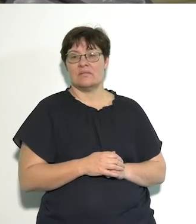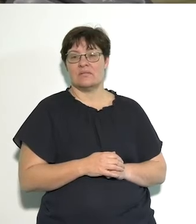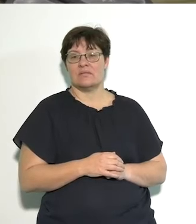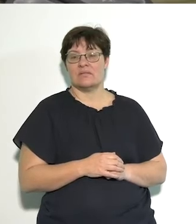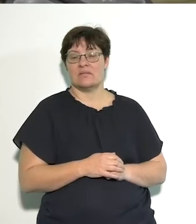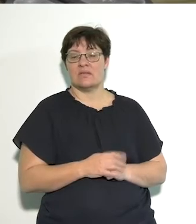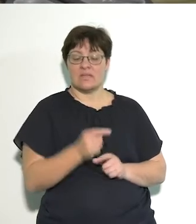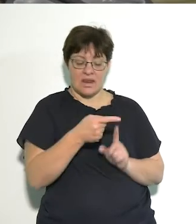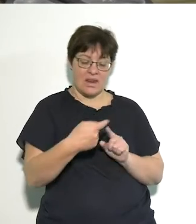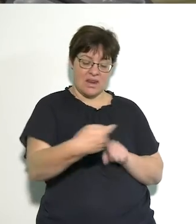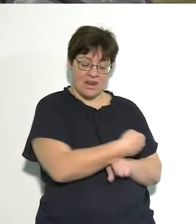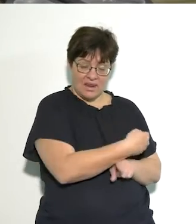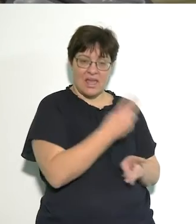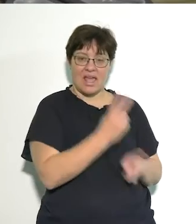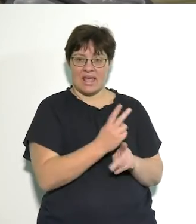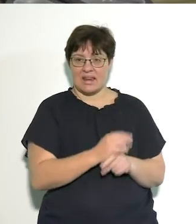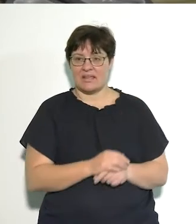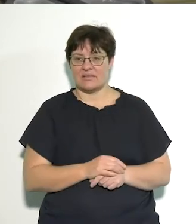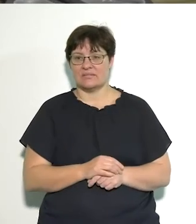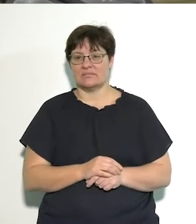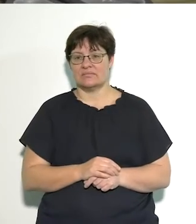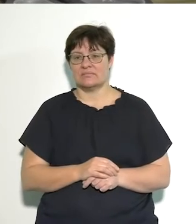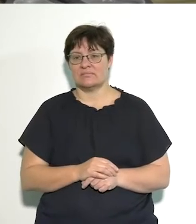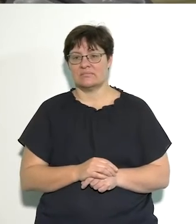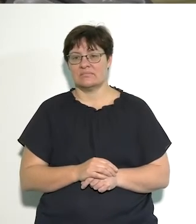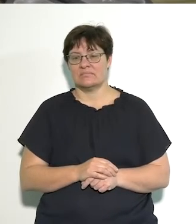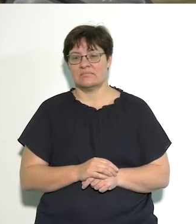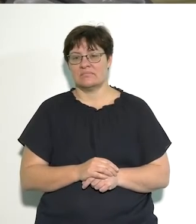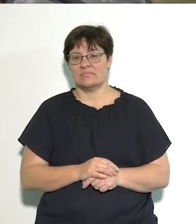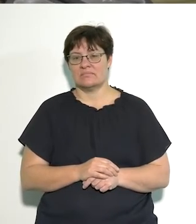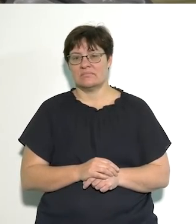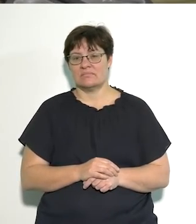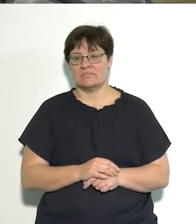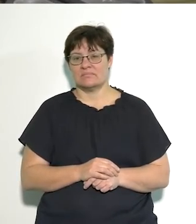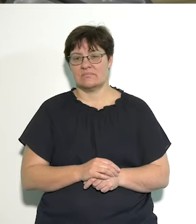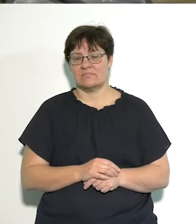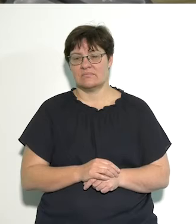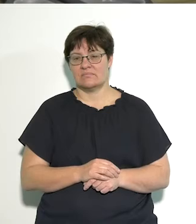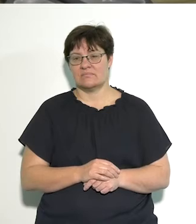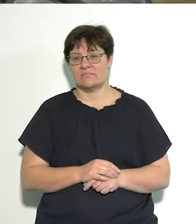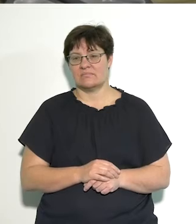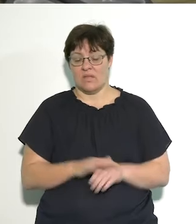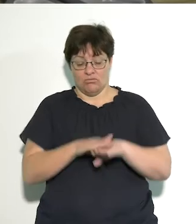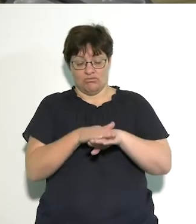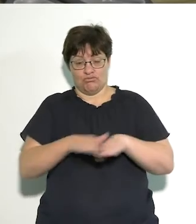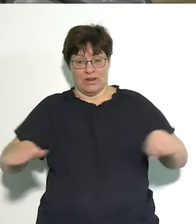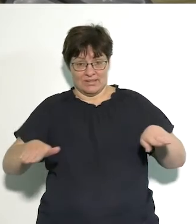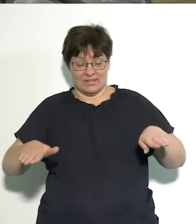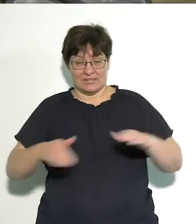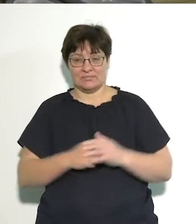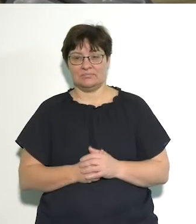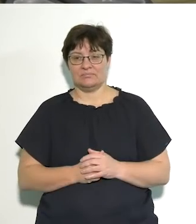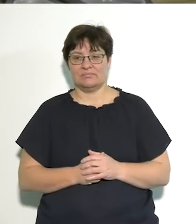going to put it back through the hole that I made at 10. And then we're going to straighten up